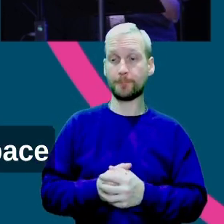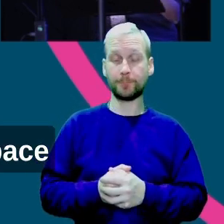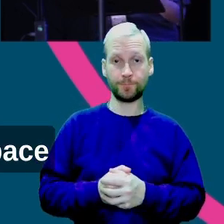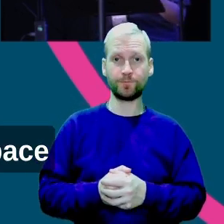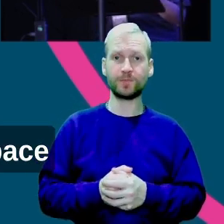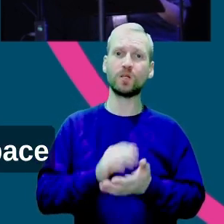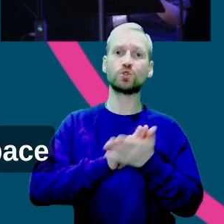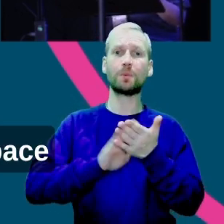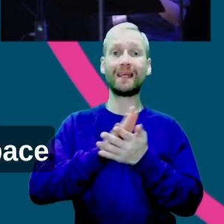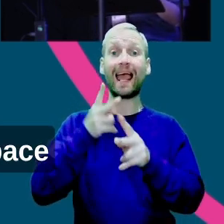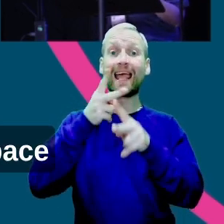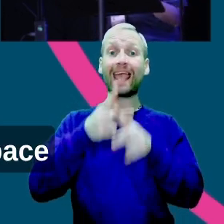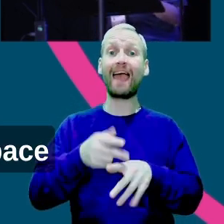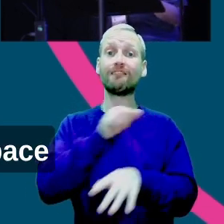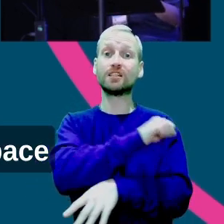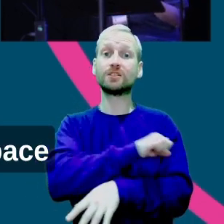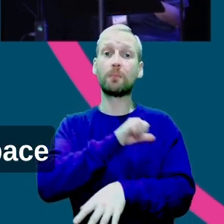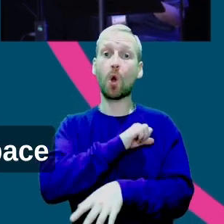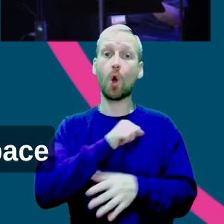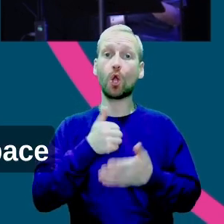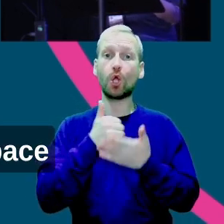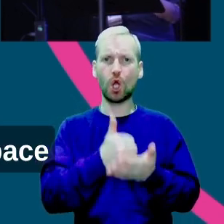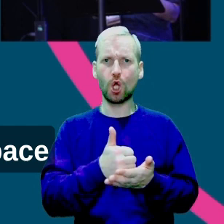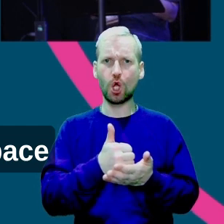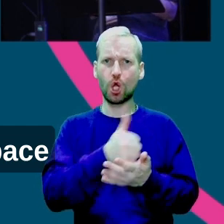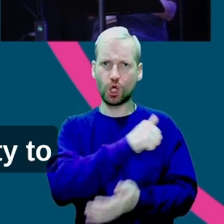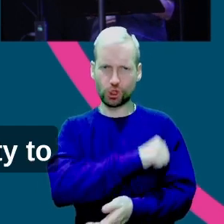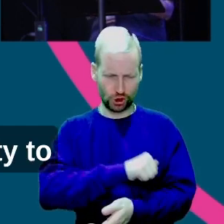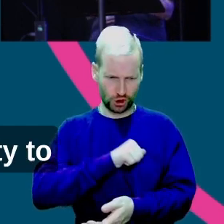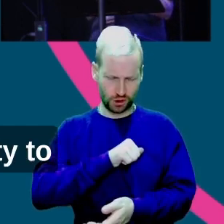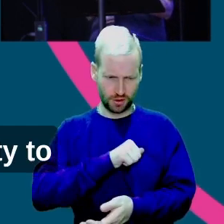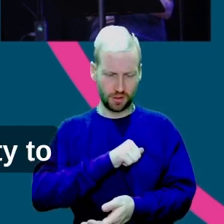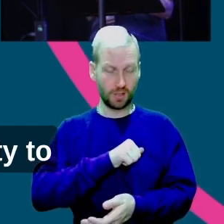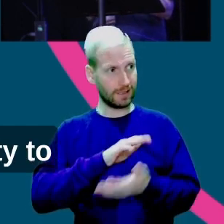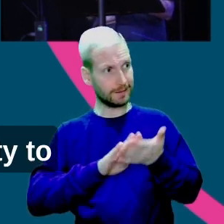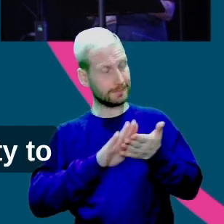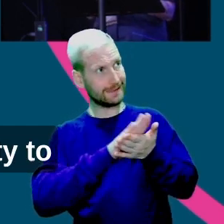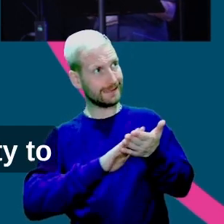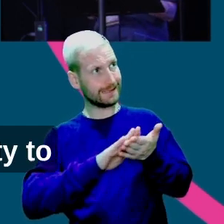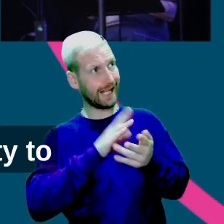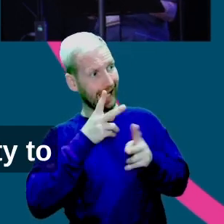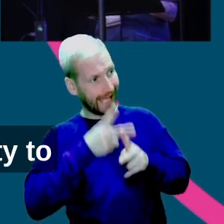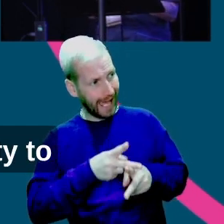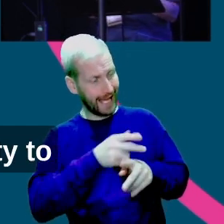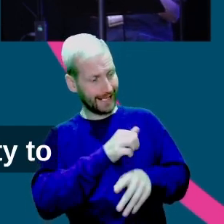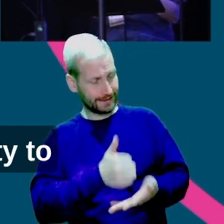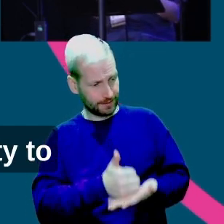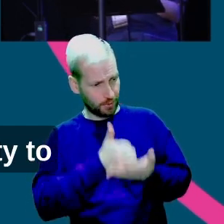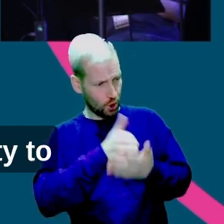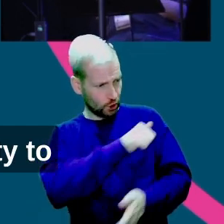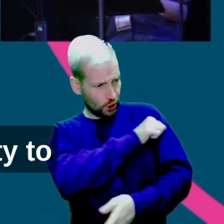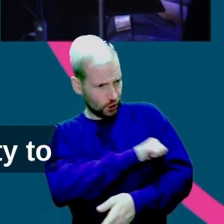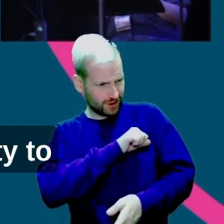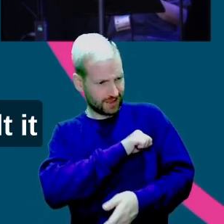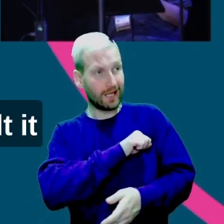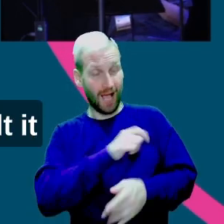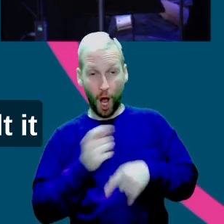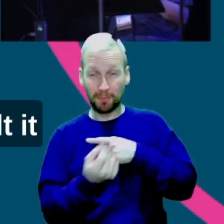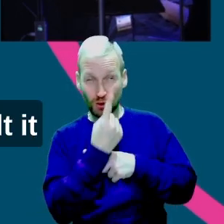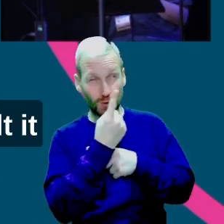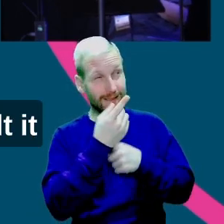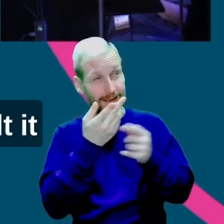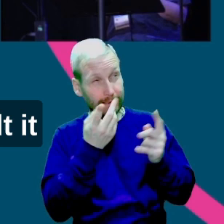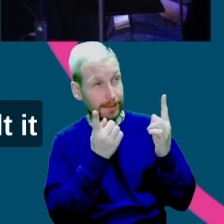So a carer support nurse can offer these carers space for their own needs to be discussed, an opportunity to talk